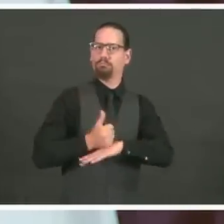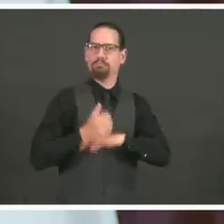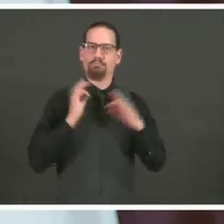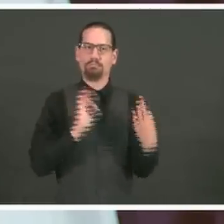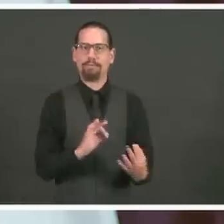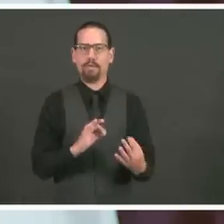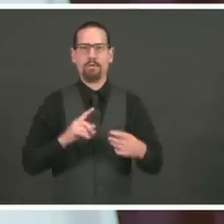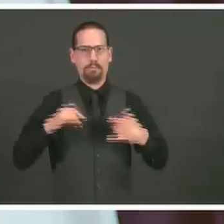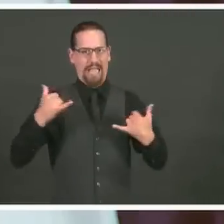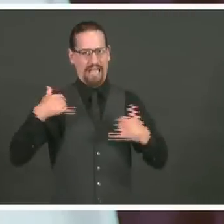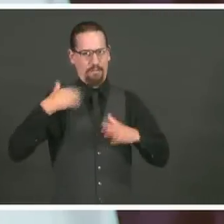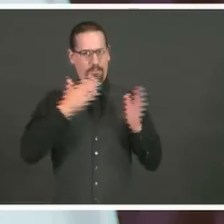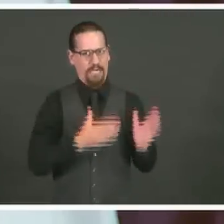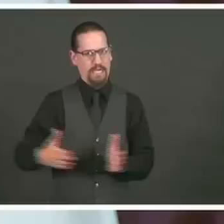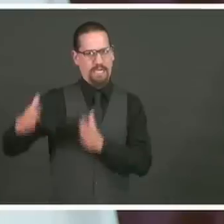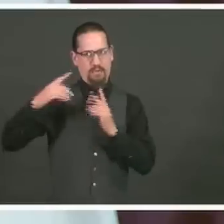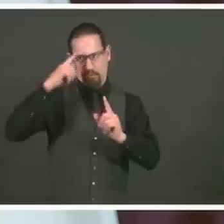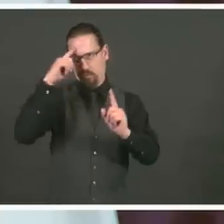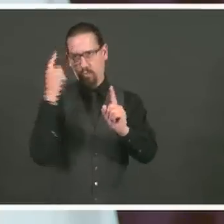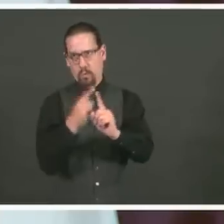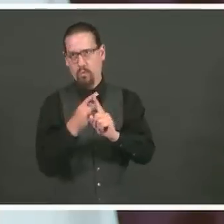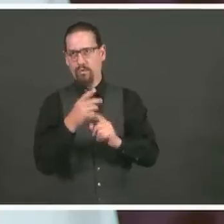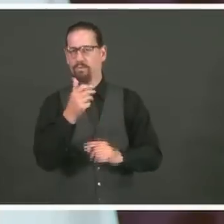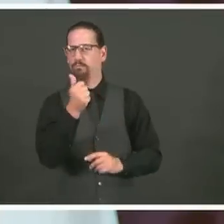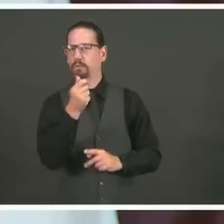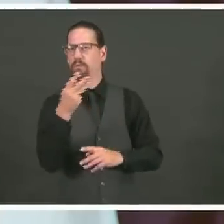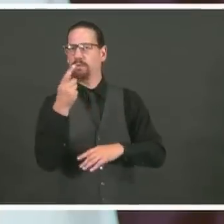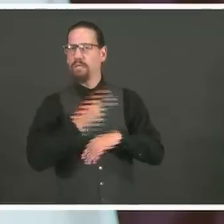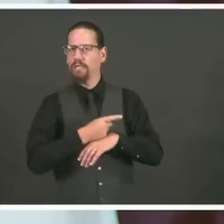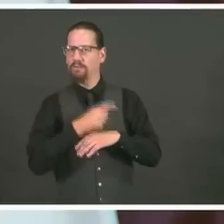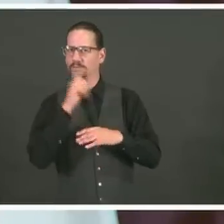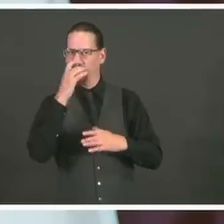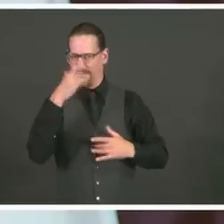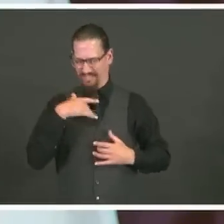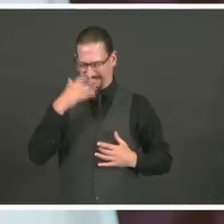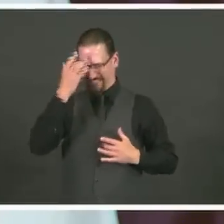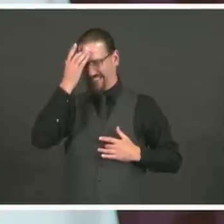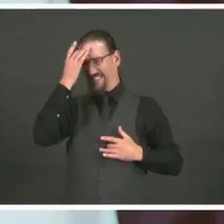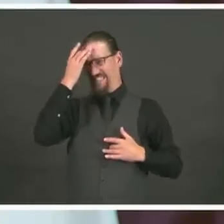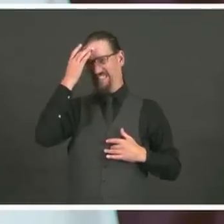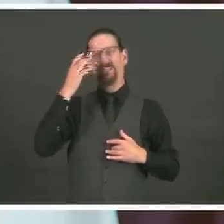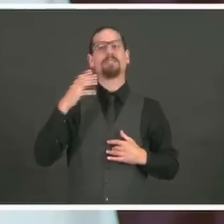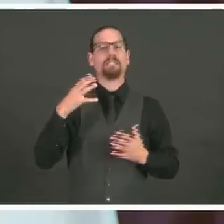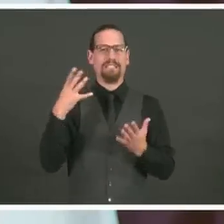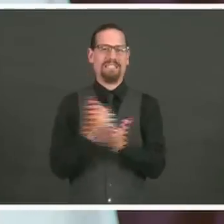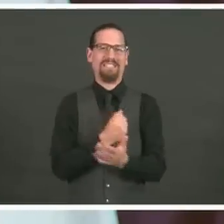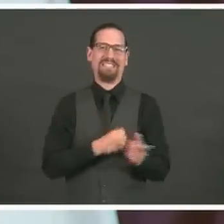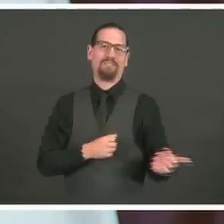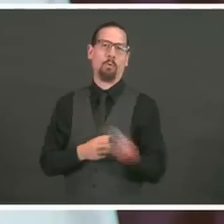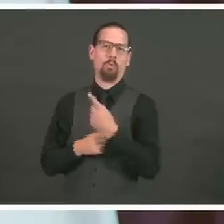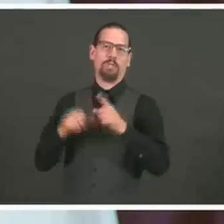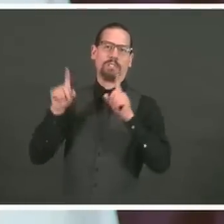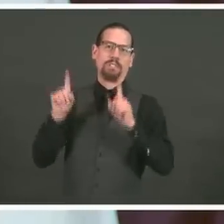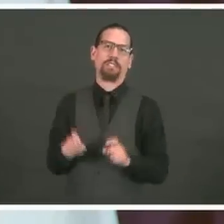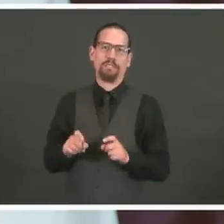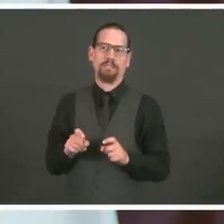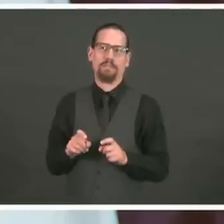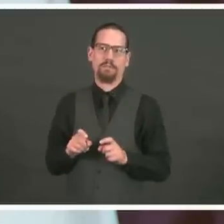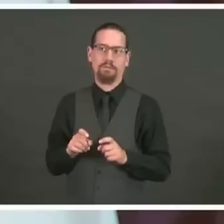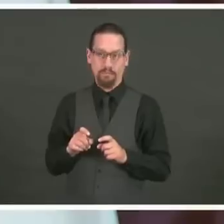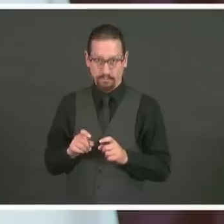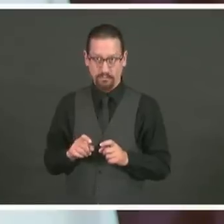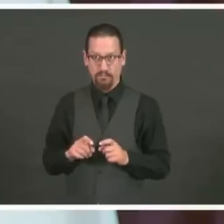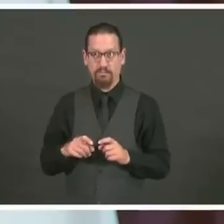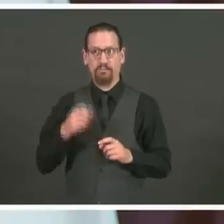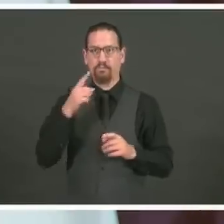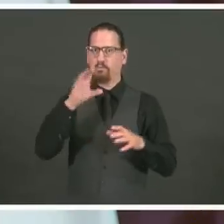days. If you feel sick, you should be able to get a test within 2